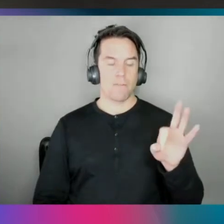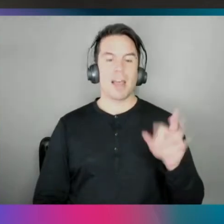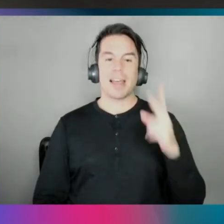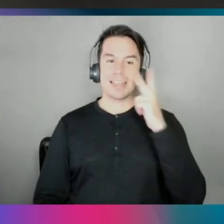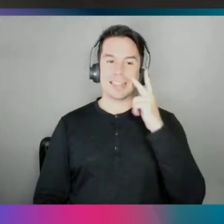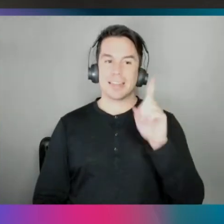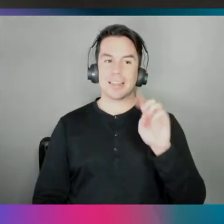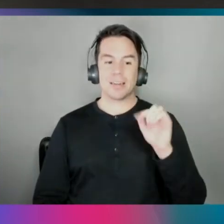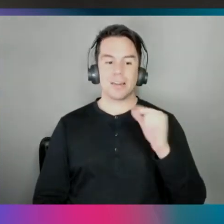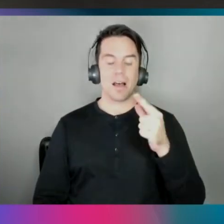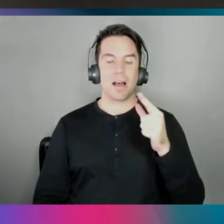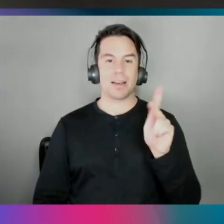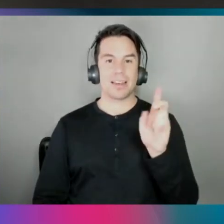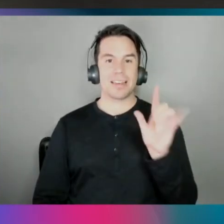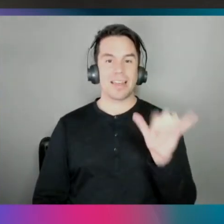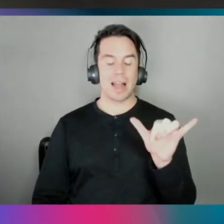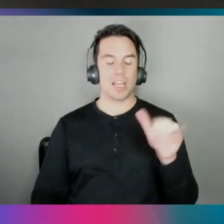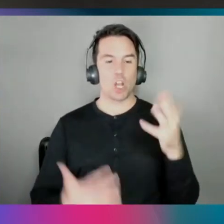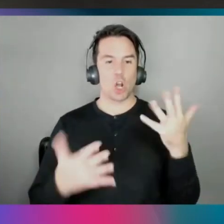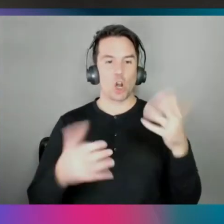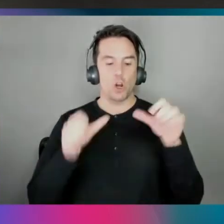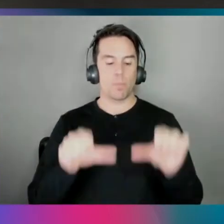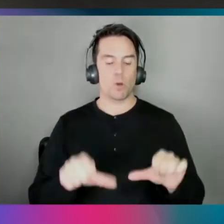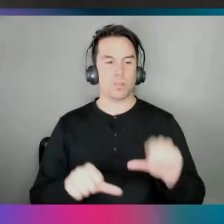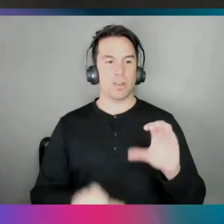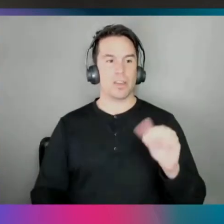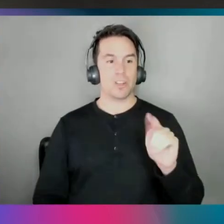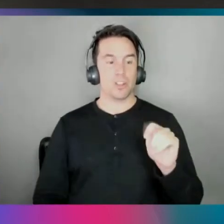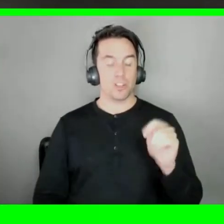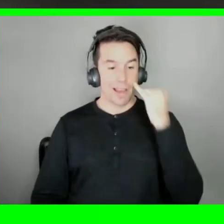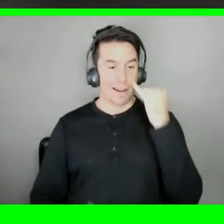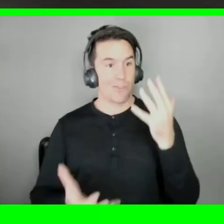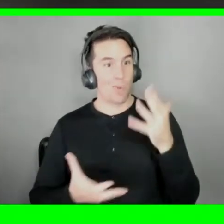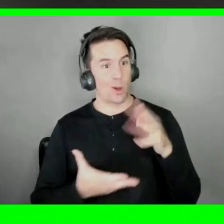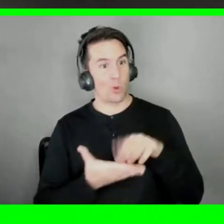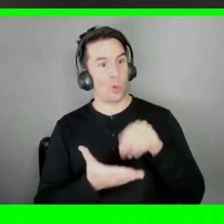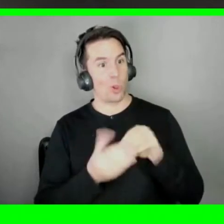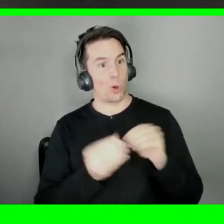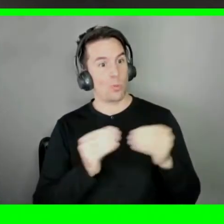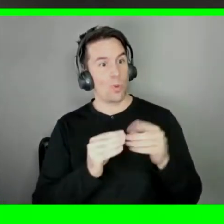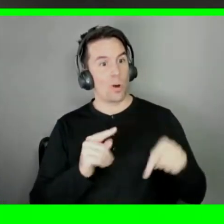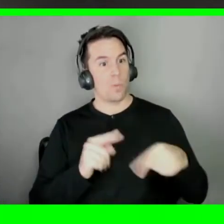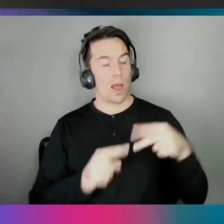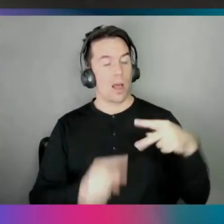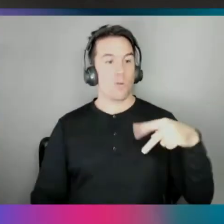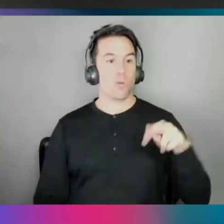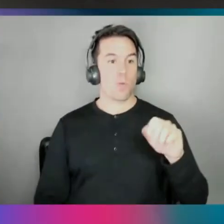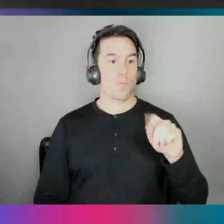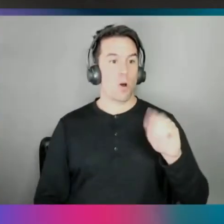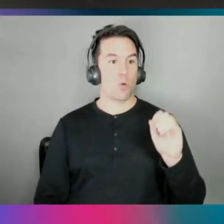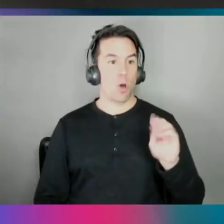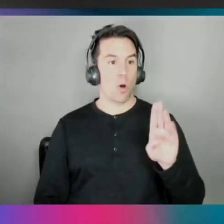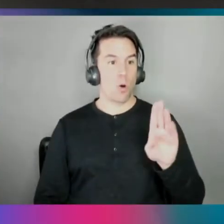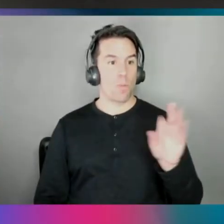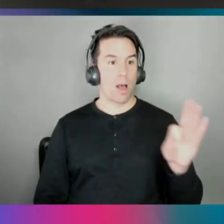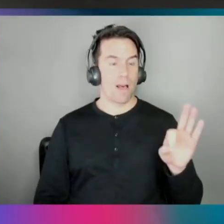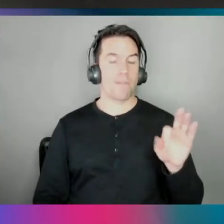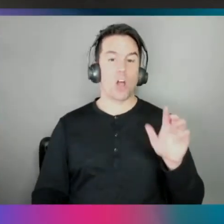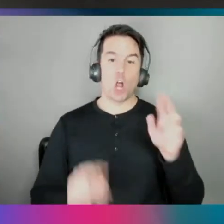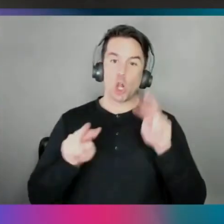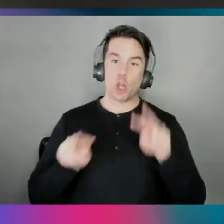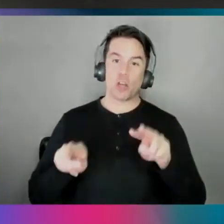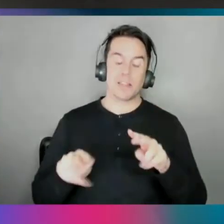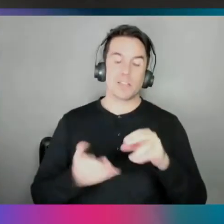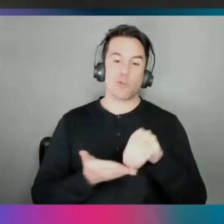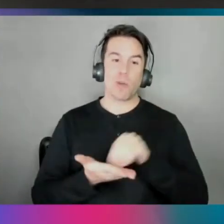chat that says, if you want to learn more about protobufs, take a look at this record IO protos, and I will copy that over to another one of our chats as